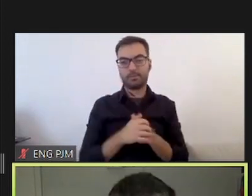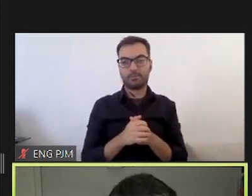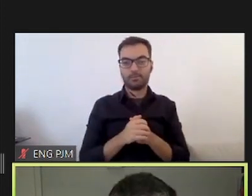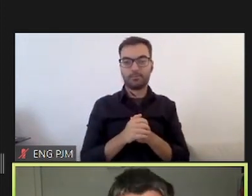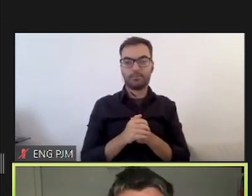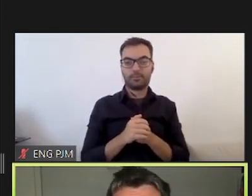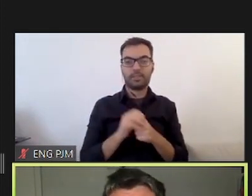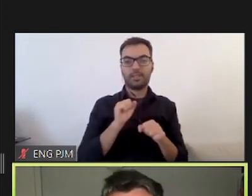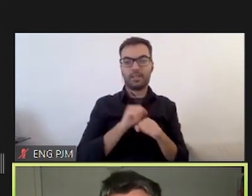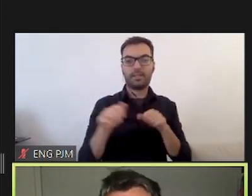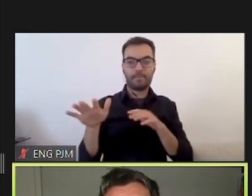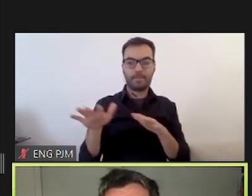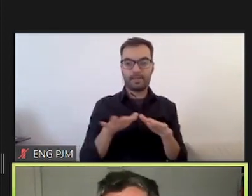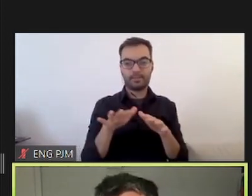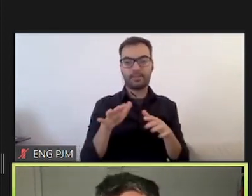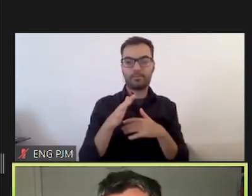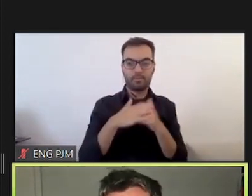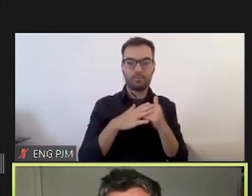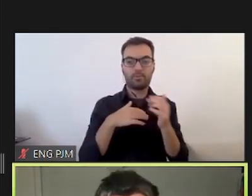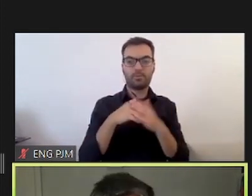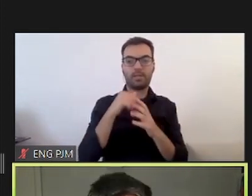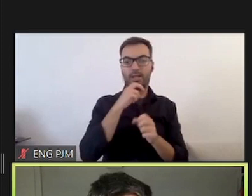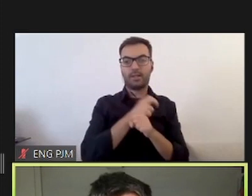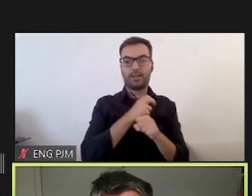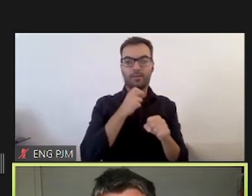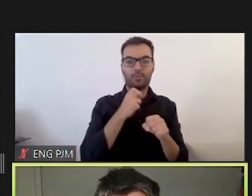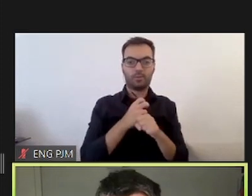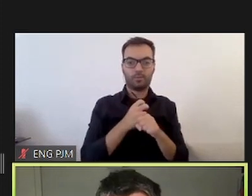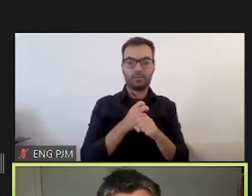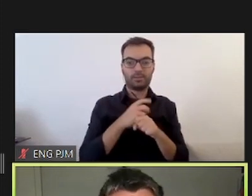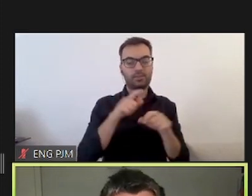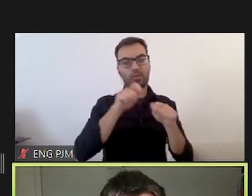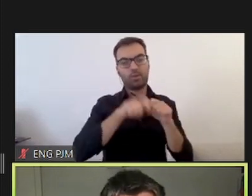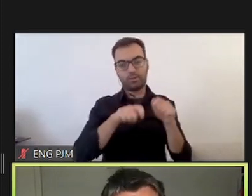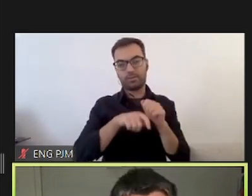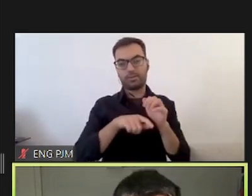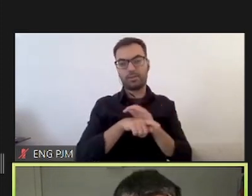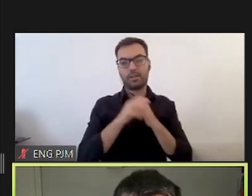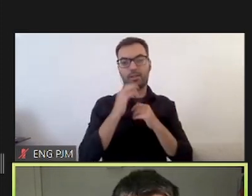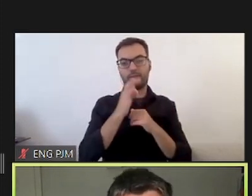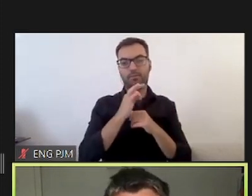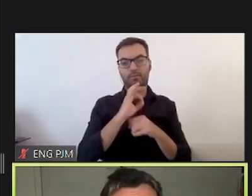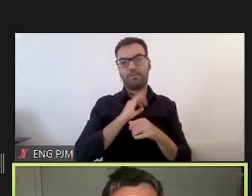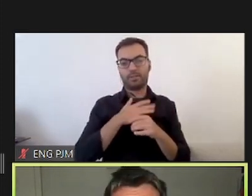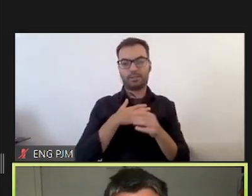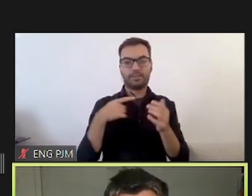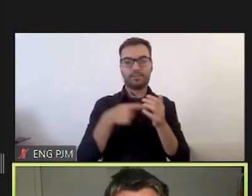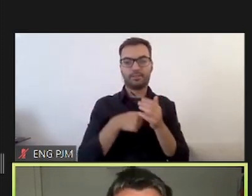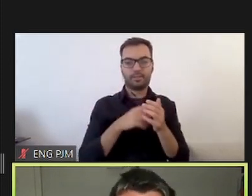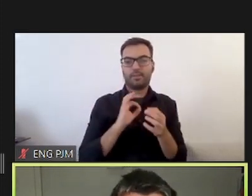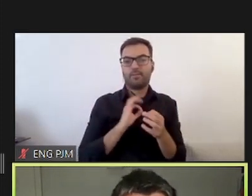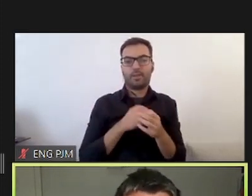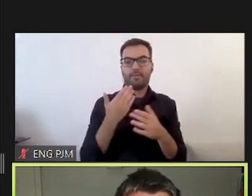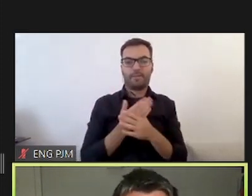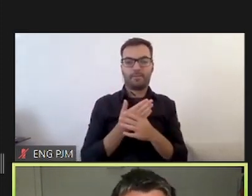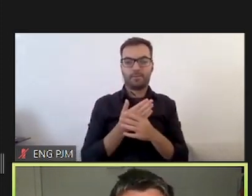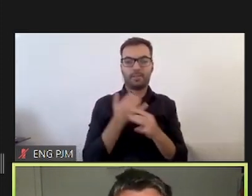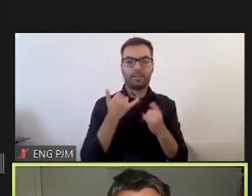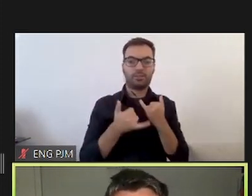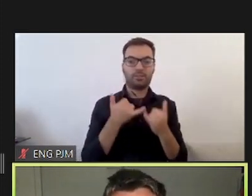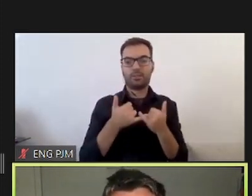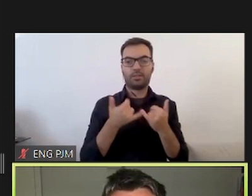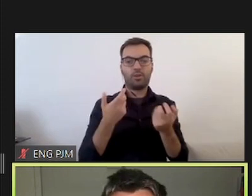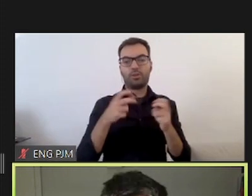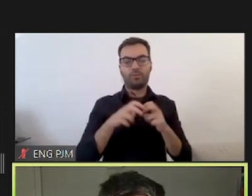a room to build the automation testing for that, for your own purpose, for your own company. If you, for example,